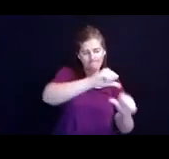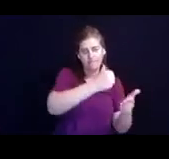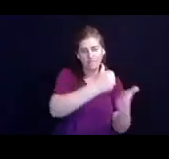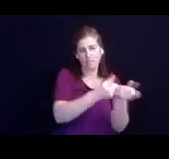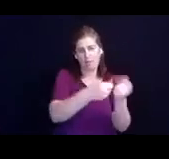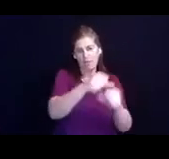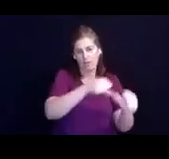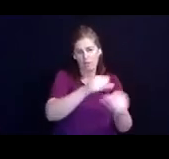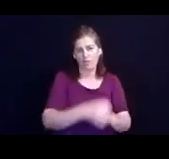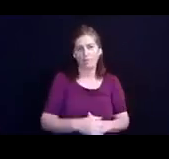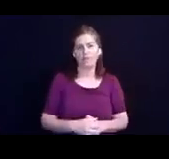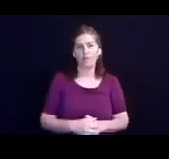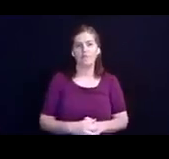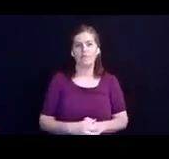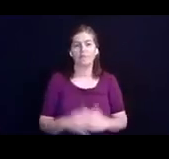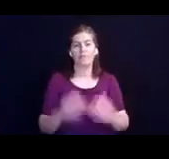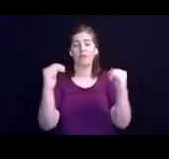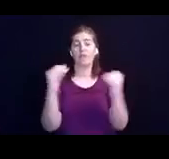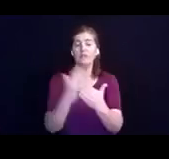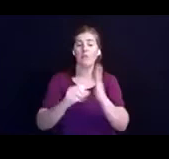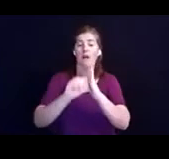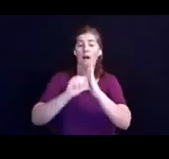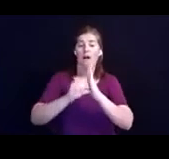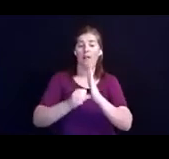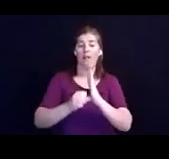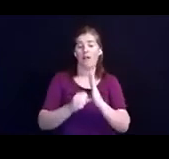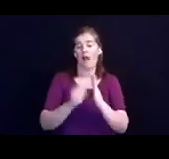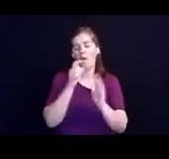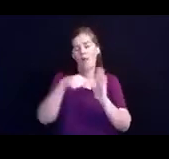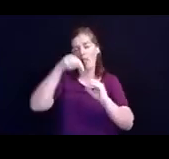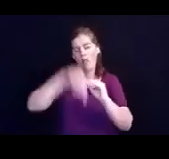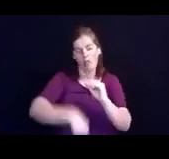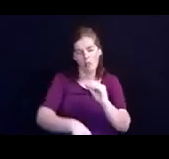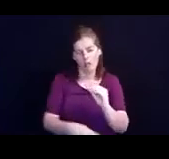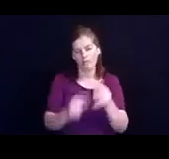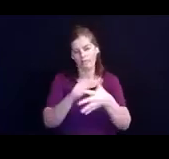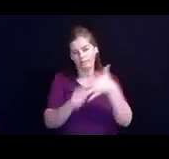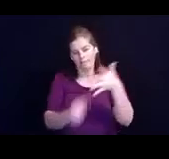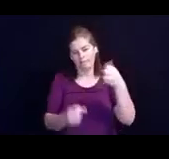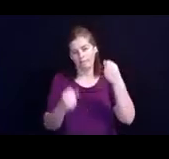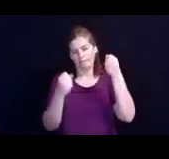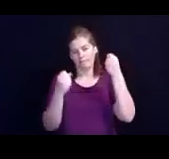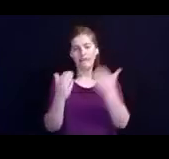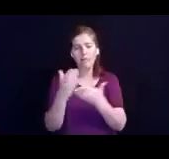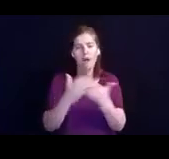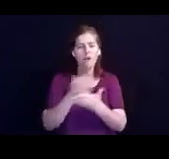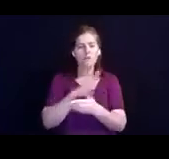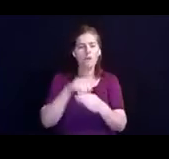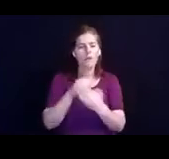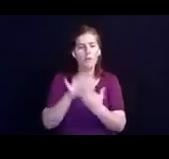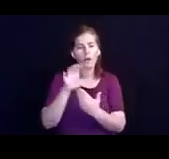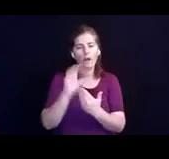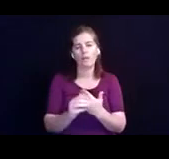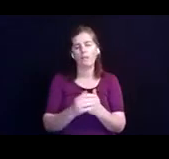another. These are some of the highlights. I won't belabor this. There's a number of elements to the curriculum: how